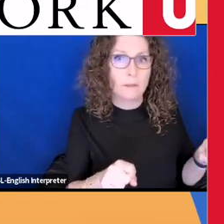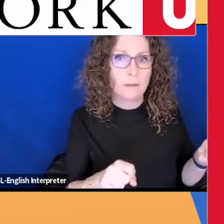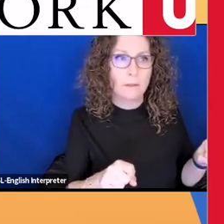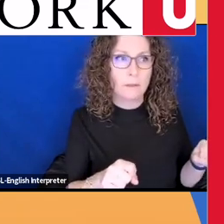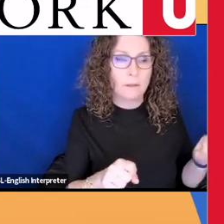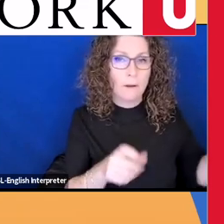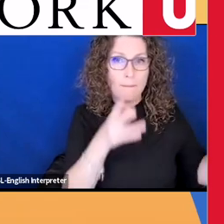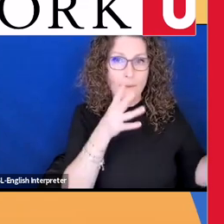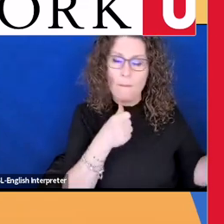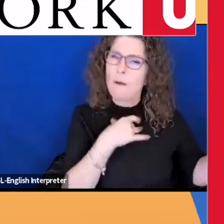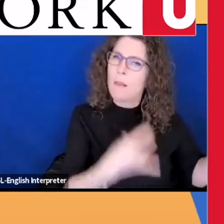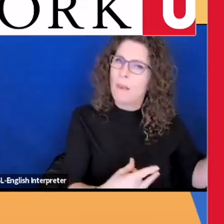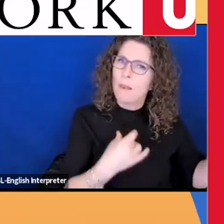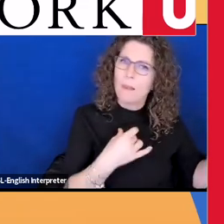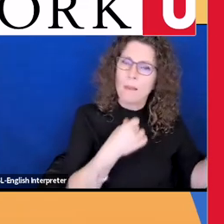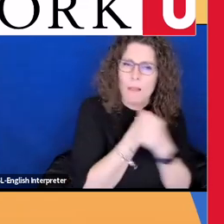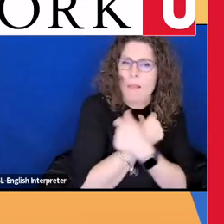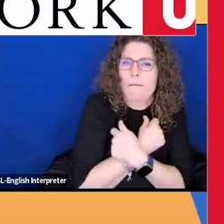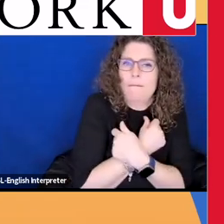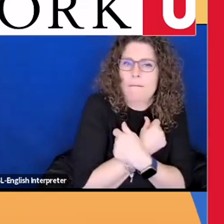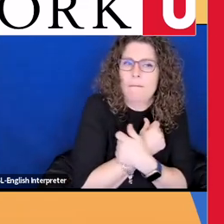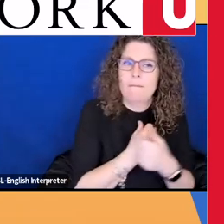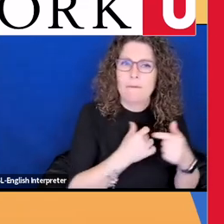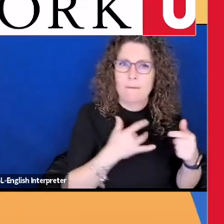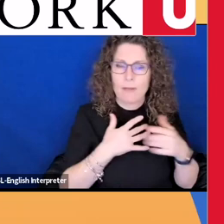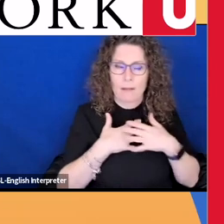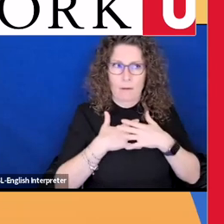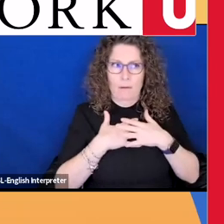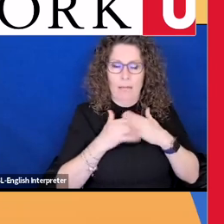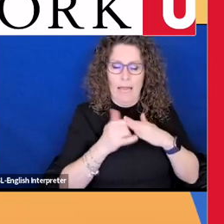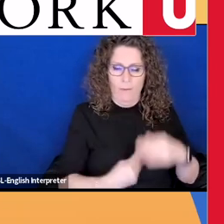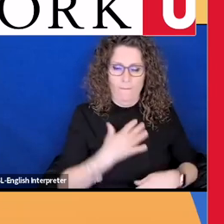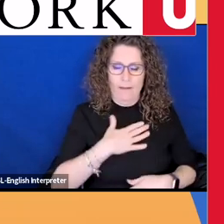moored onto his potentiality of his own manhood.